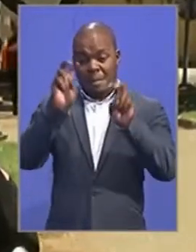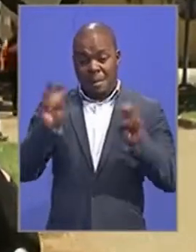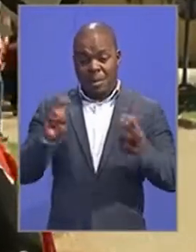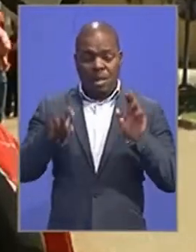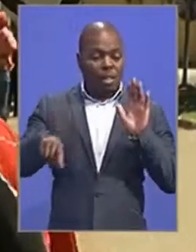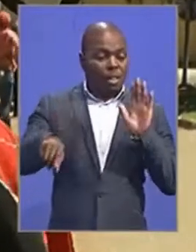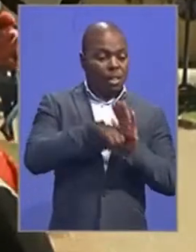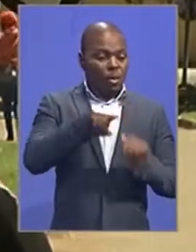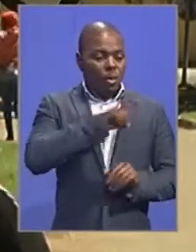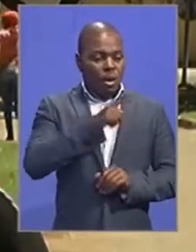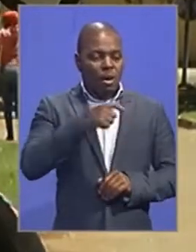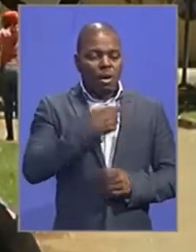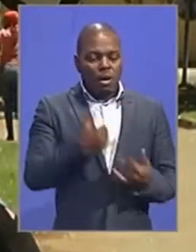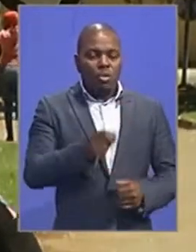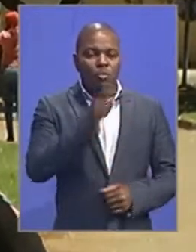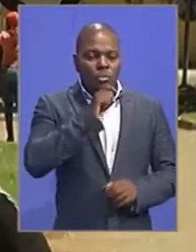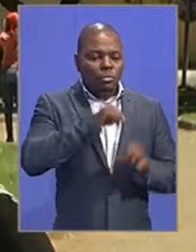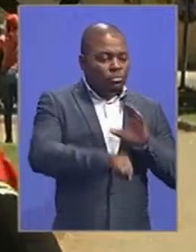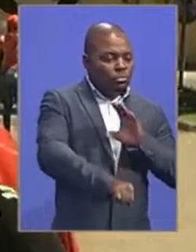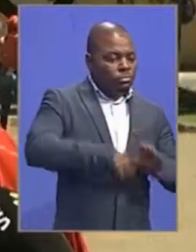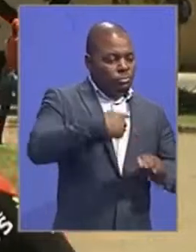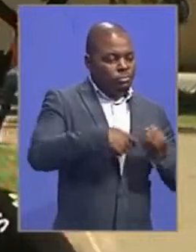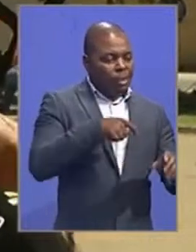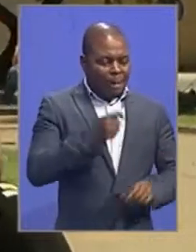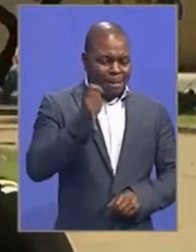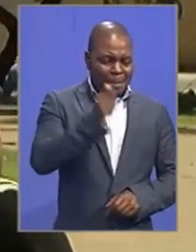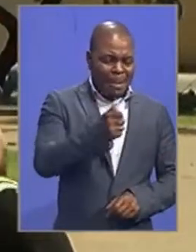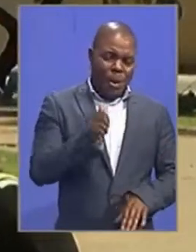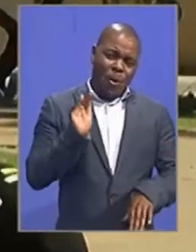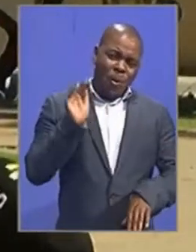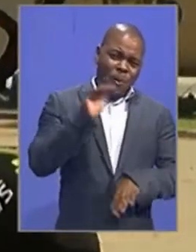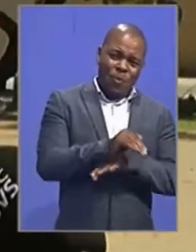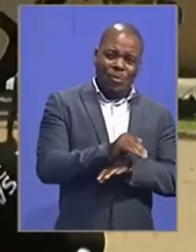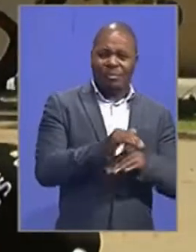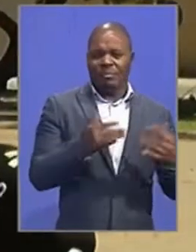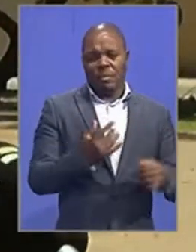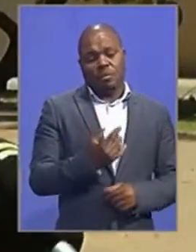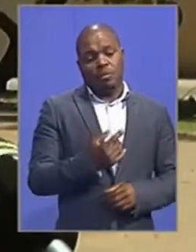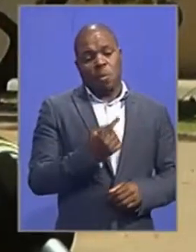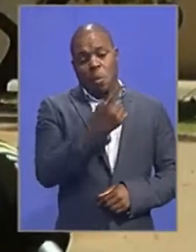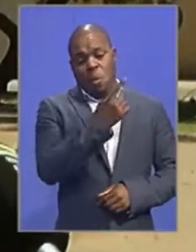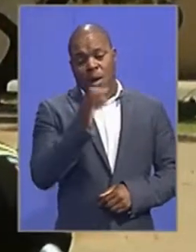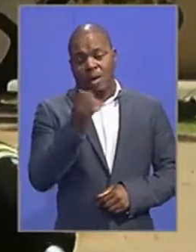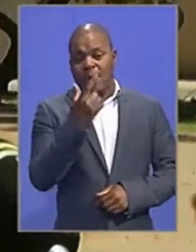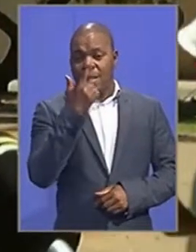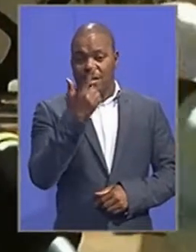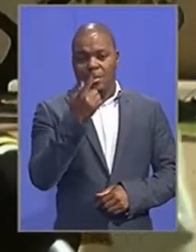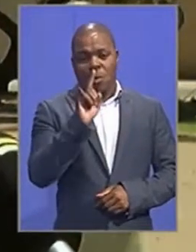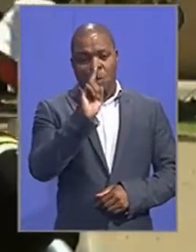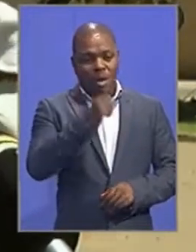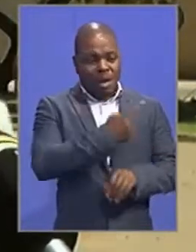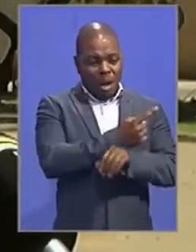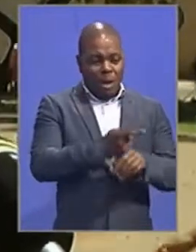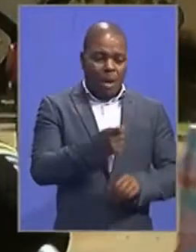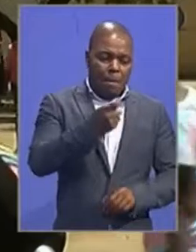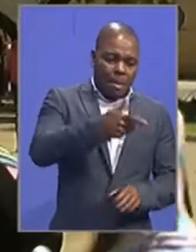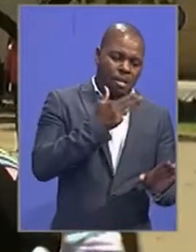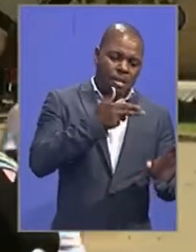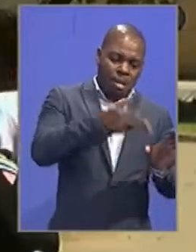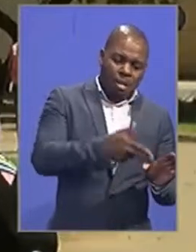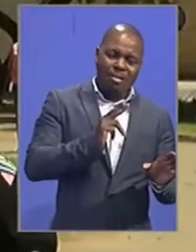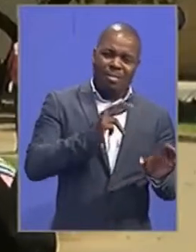run our generators at a higher cost. I mean, it's costing us about 100 liters an hour. If you look at